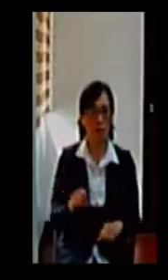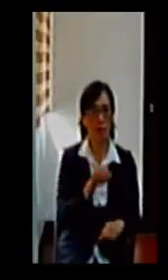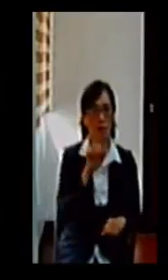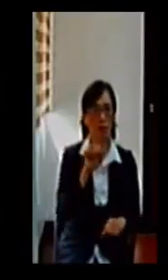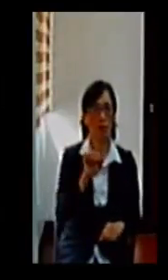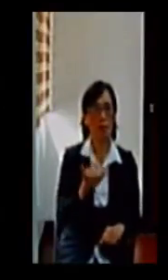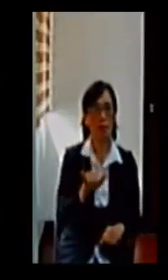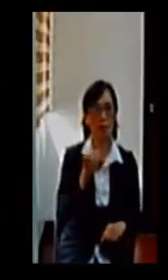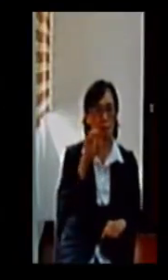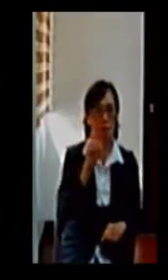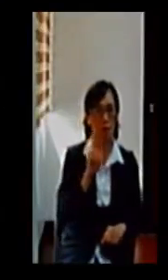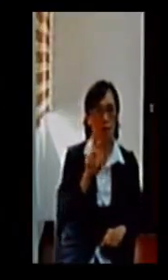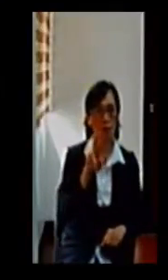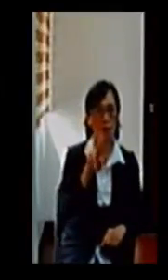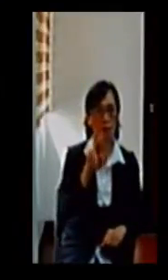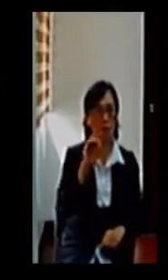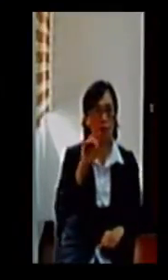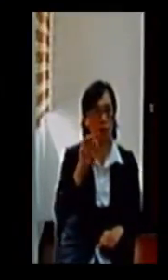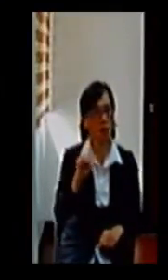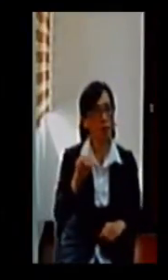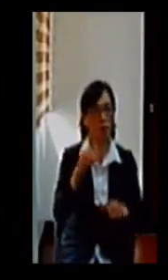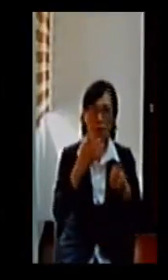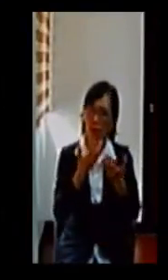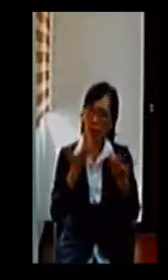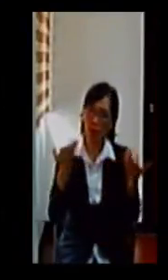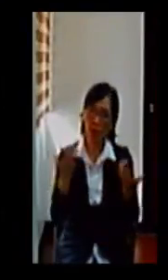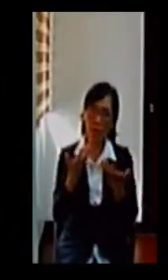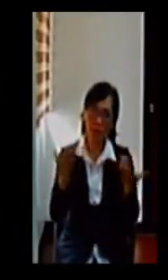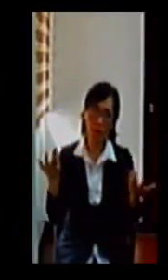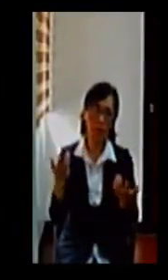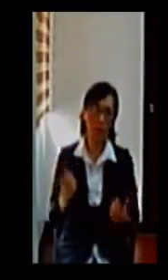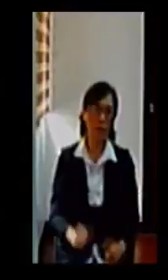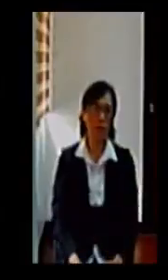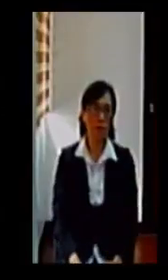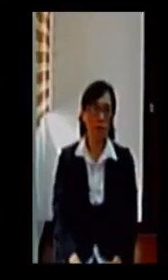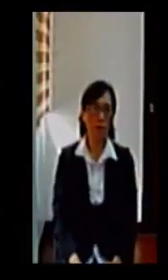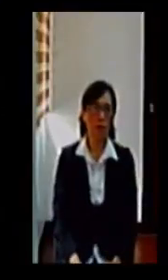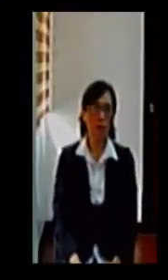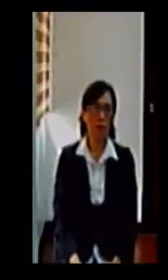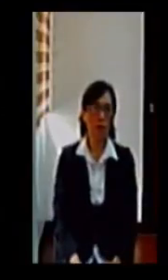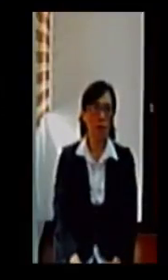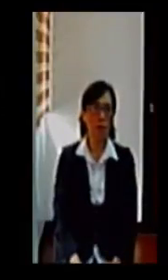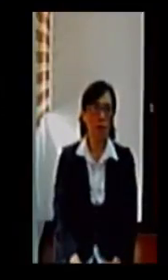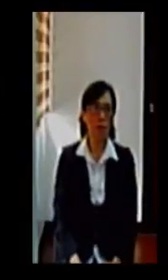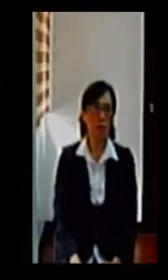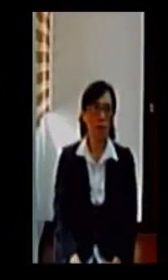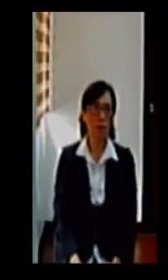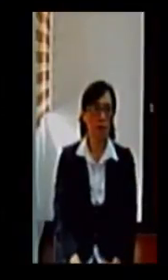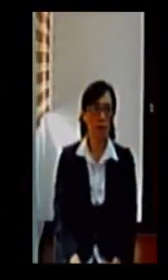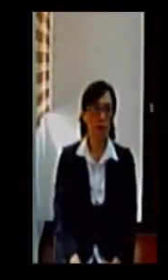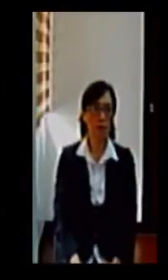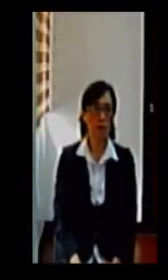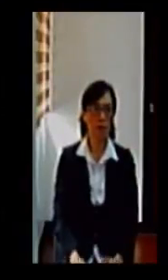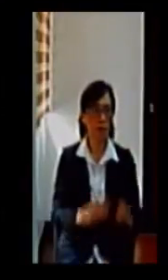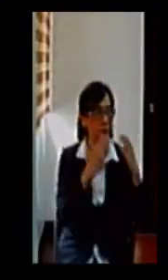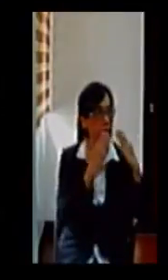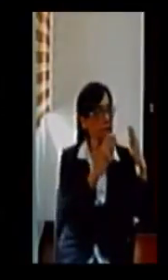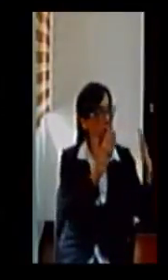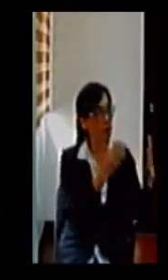Hirap tanggalin bawat isang thread. Interconnected. Yeah, it is. Thank you, Dr.